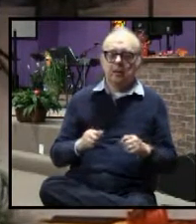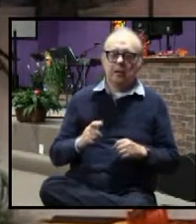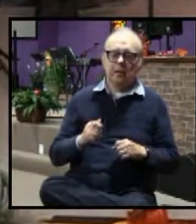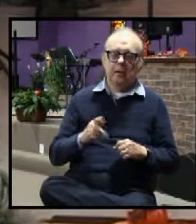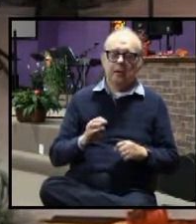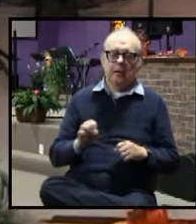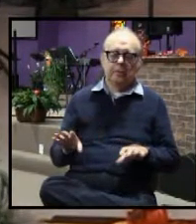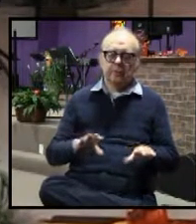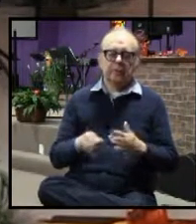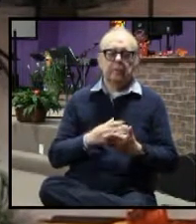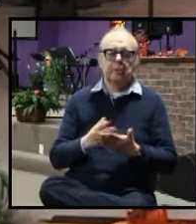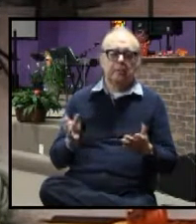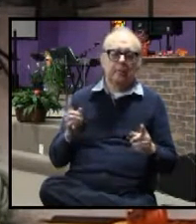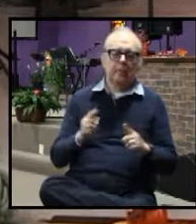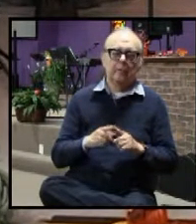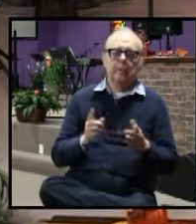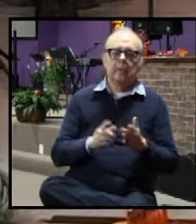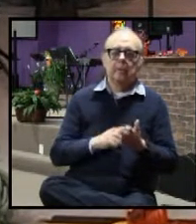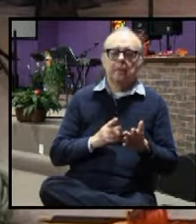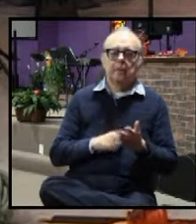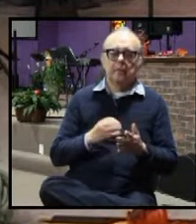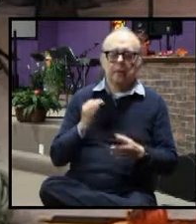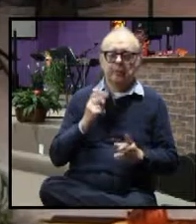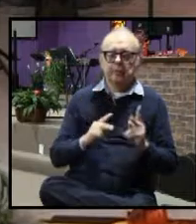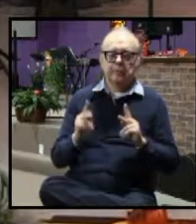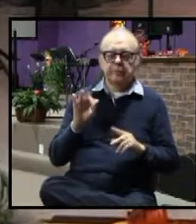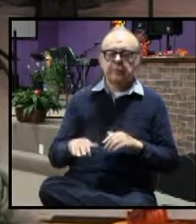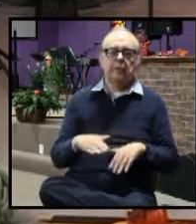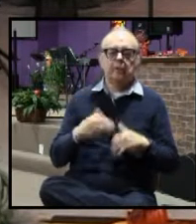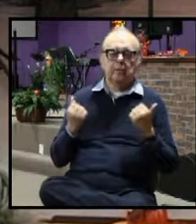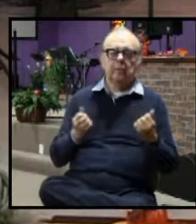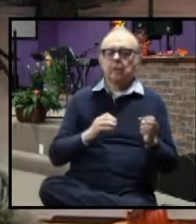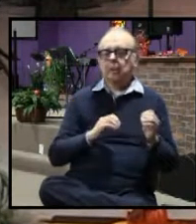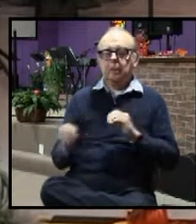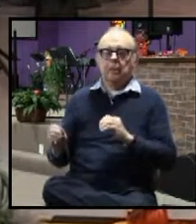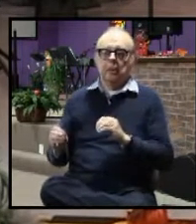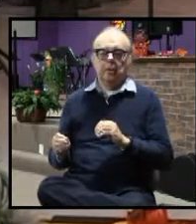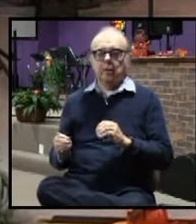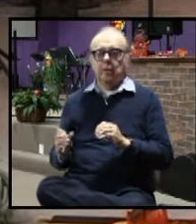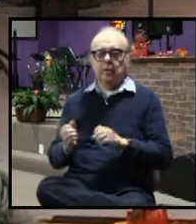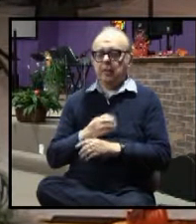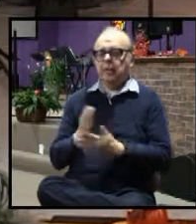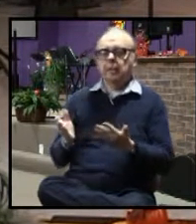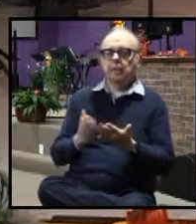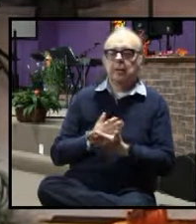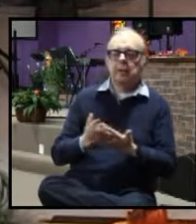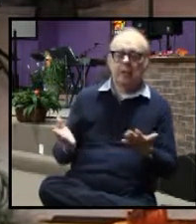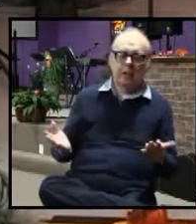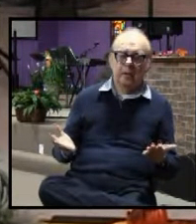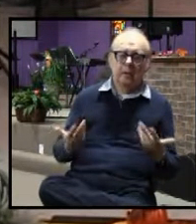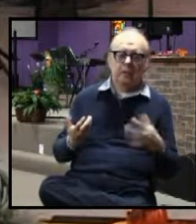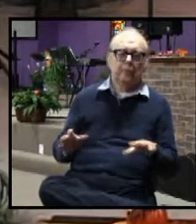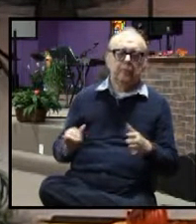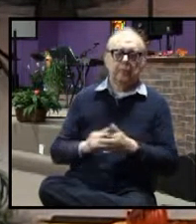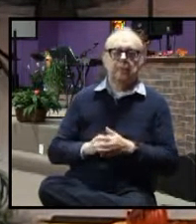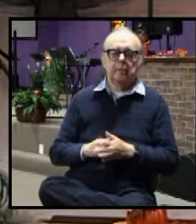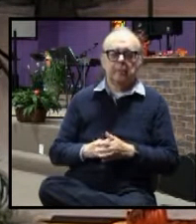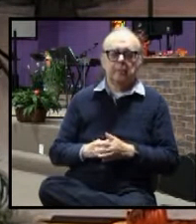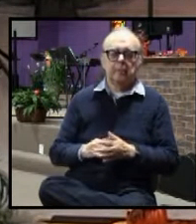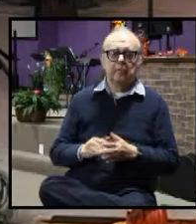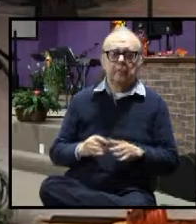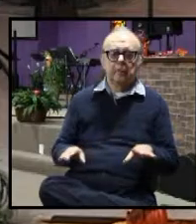when the Allies would do something to them, sometimes if the people were still alive, they would move them over here and try to get them to do something else, and they didn't want to